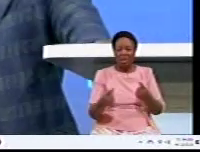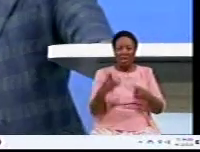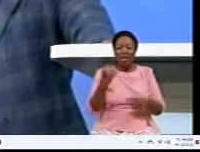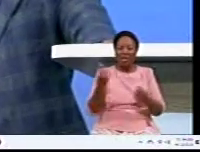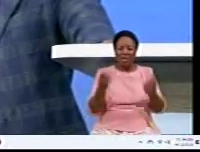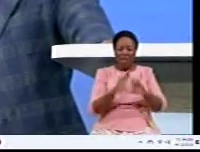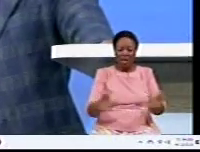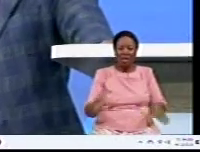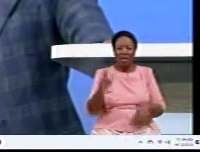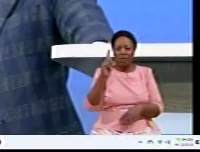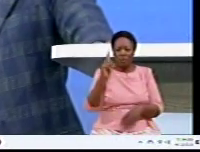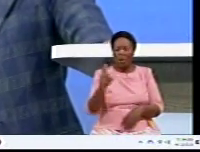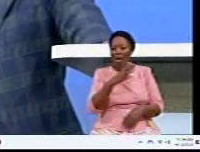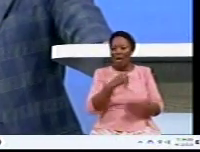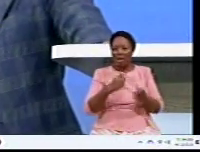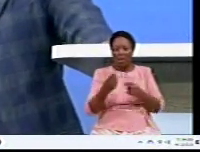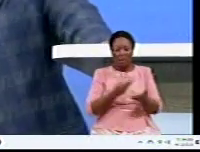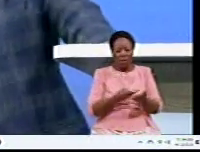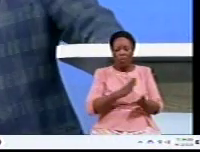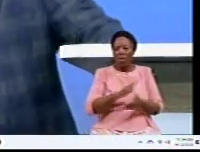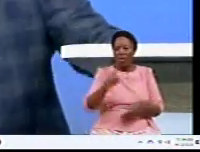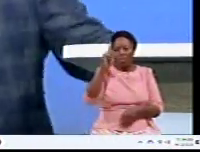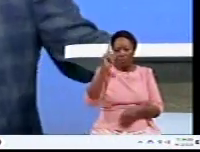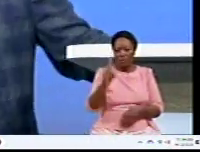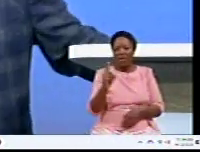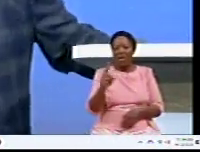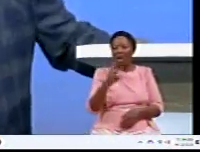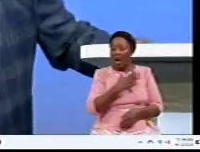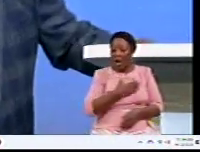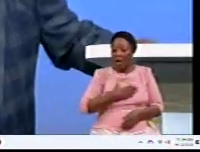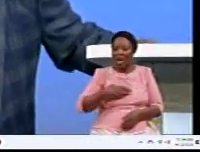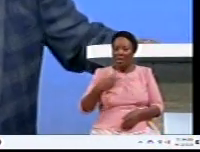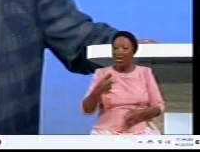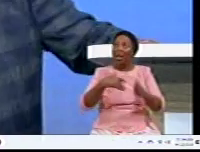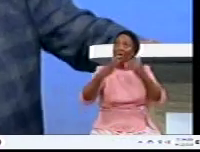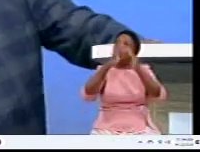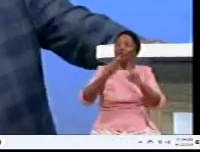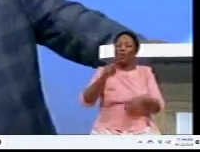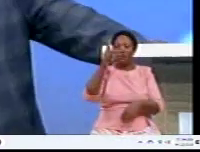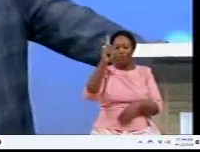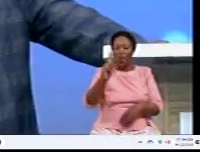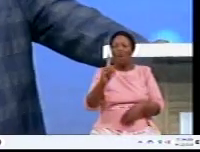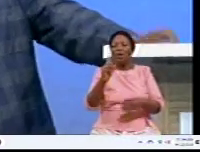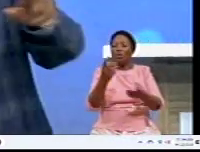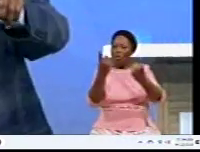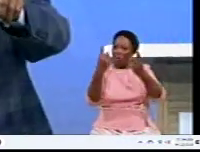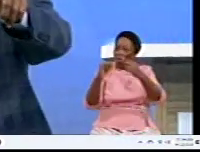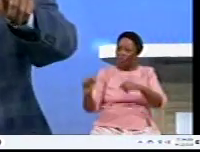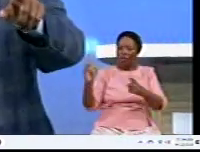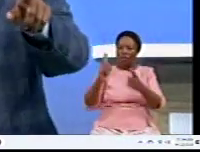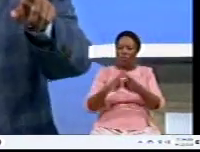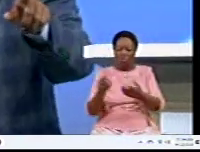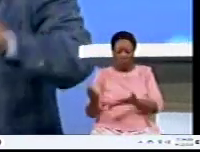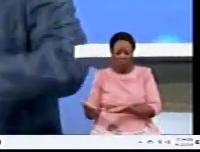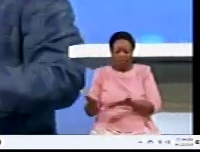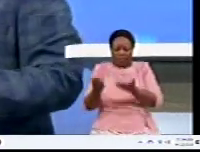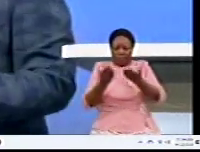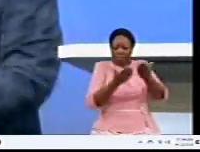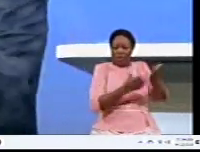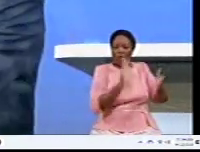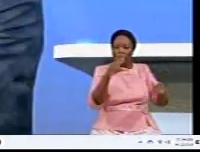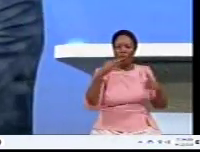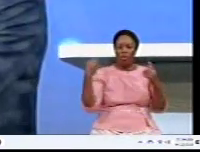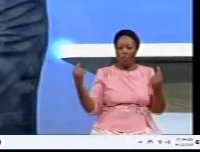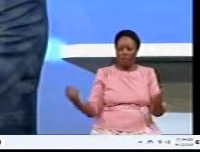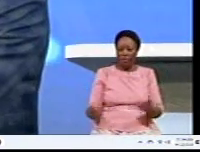one, and the holy one, and the heavenly one coming to bear your sin.